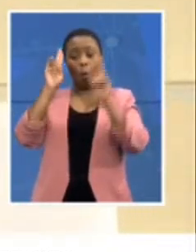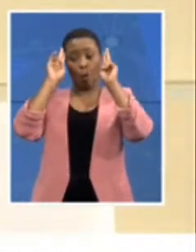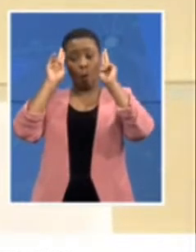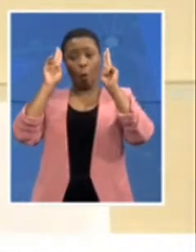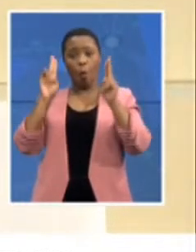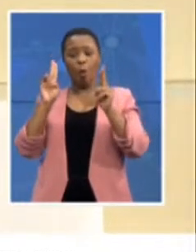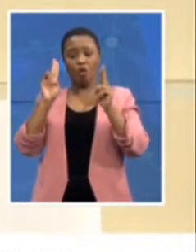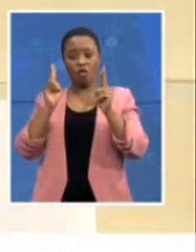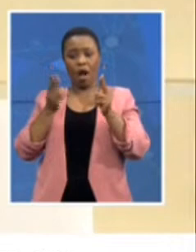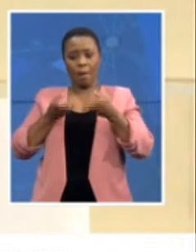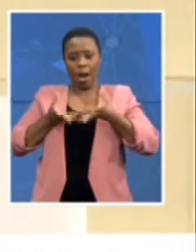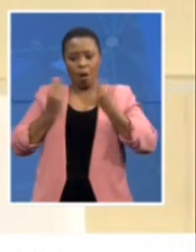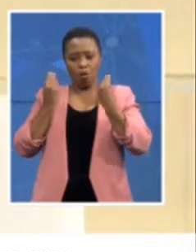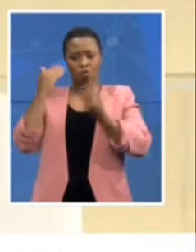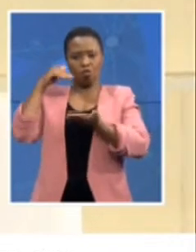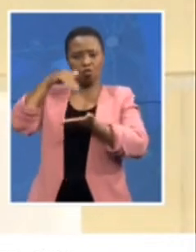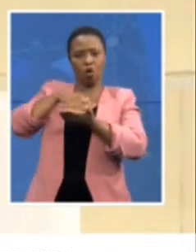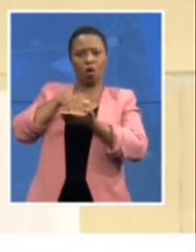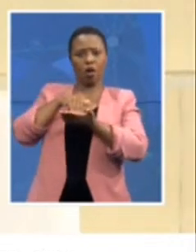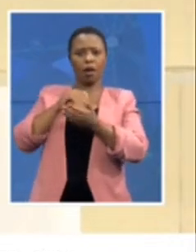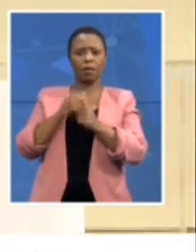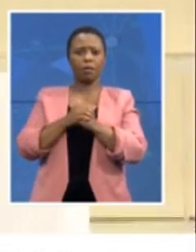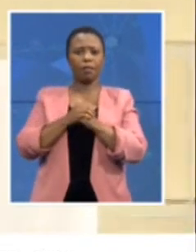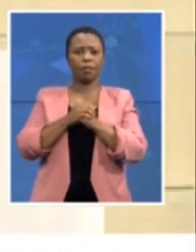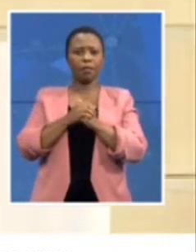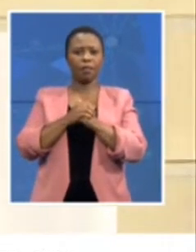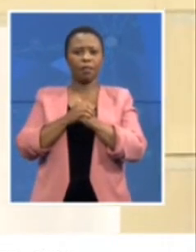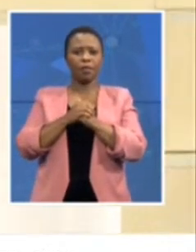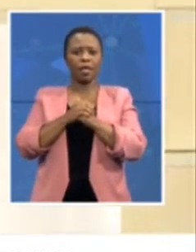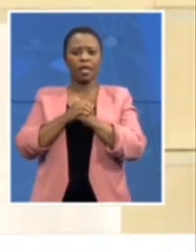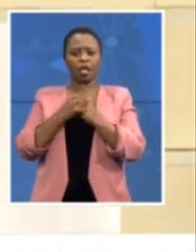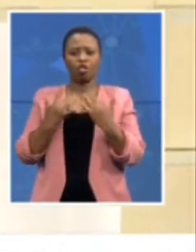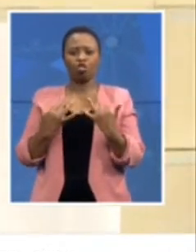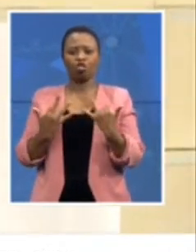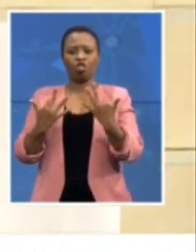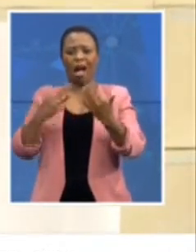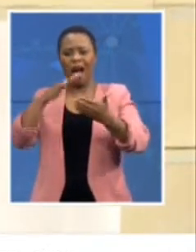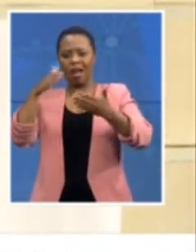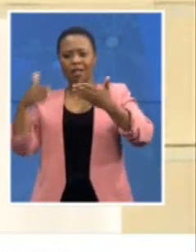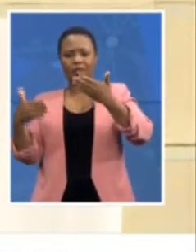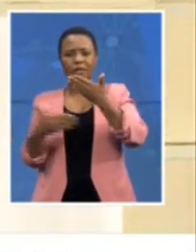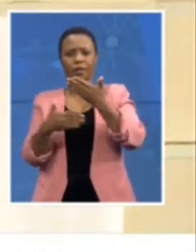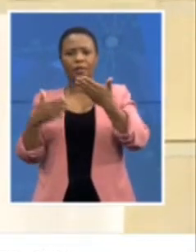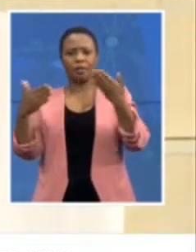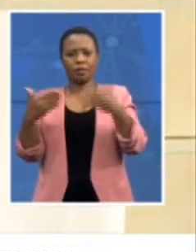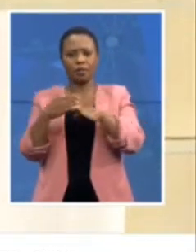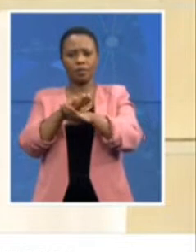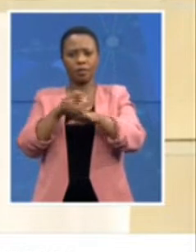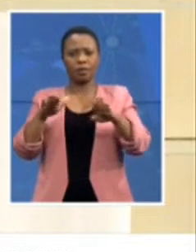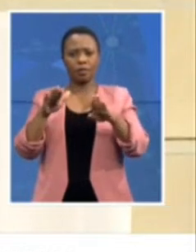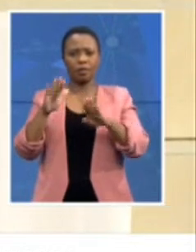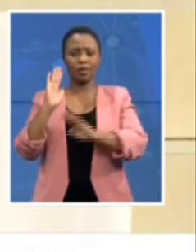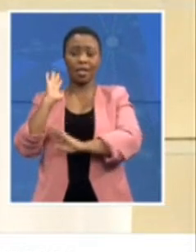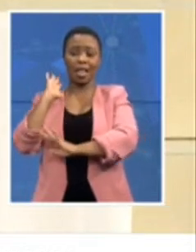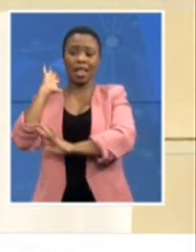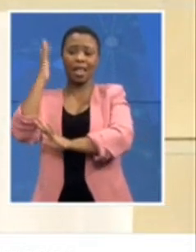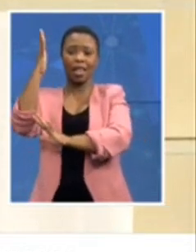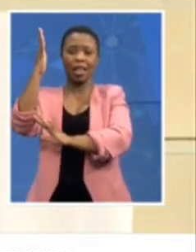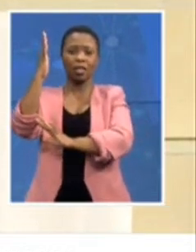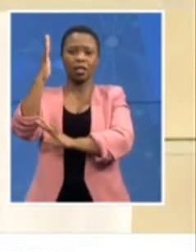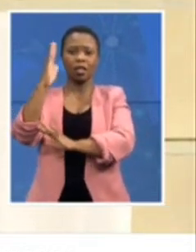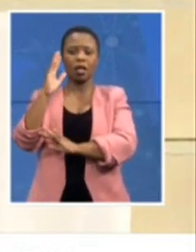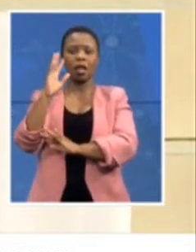Ngimbeleni phansi kotshani. Duze nezihlahla zomnyezane. Lapho